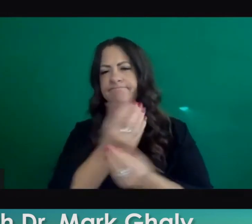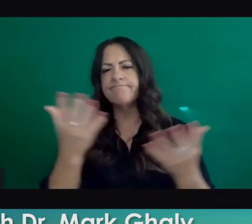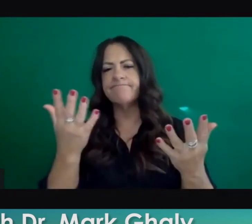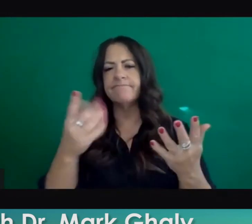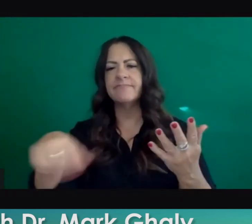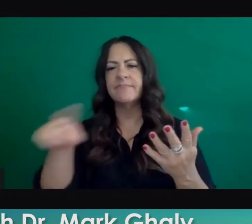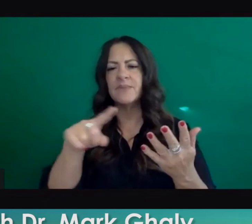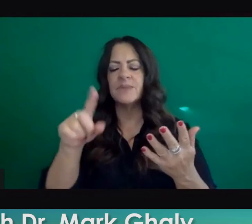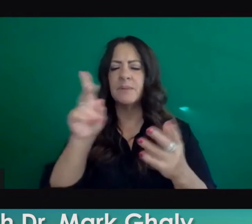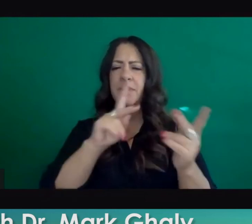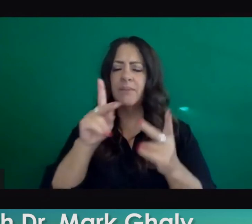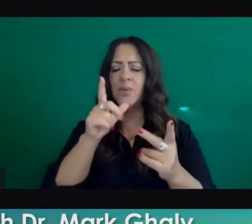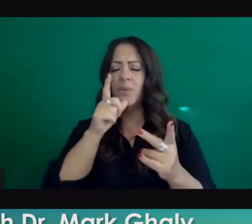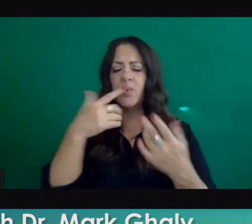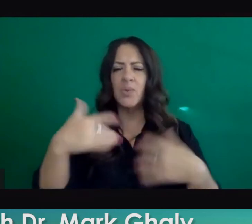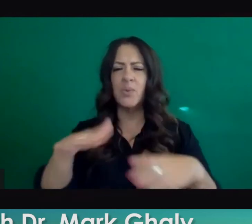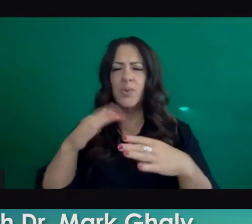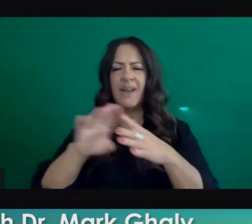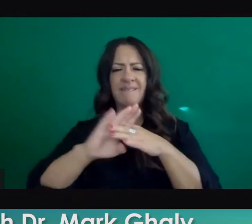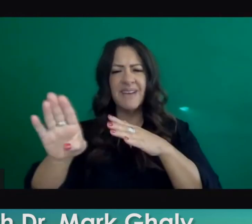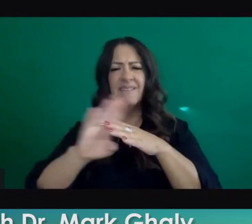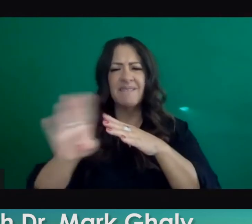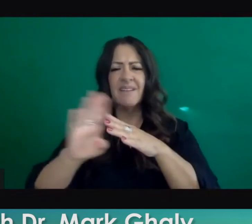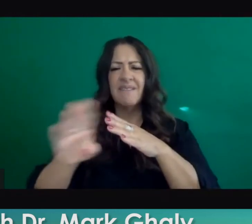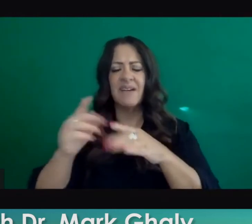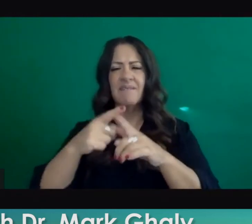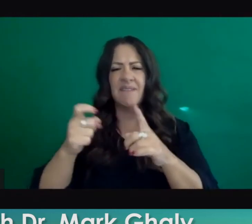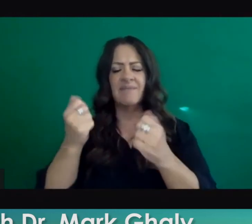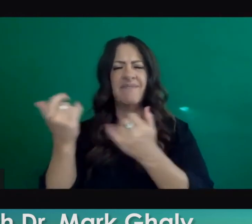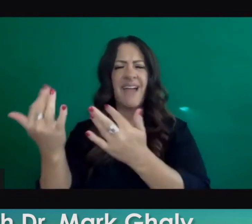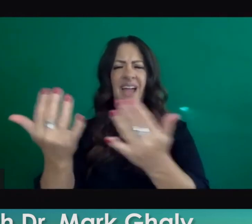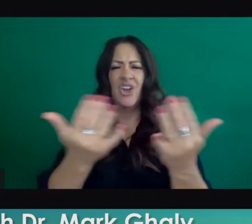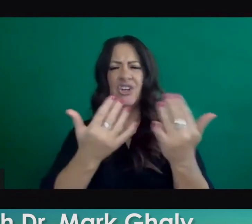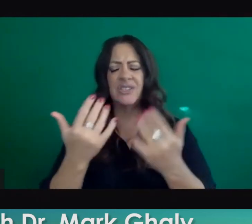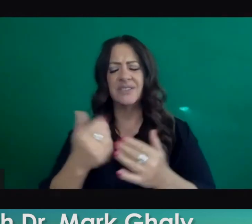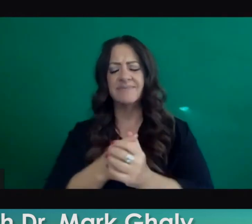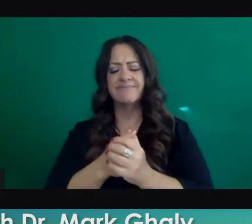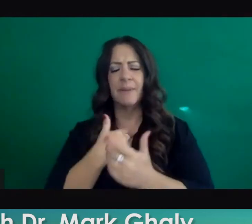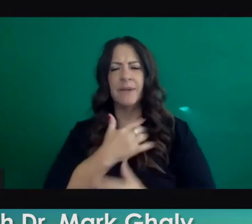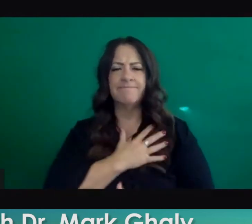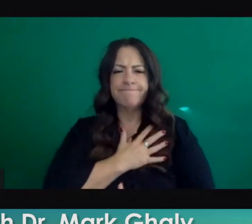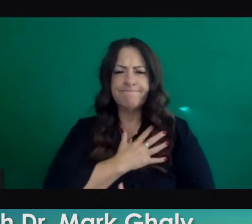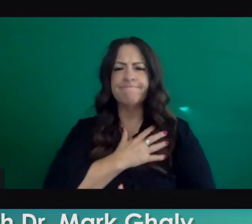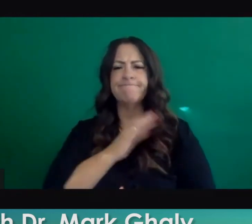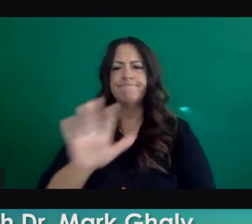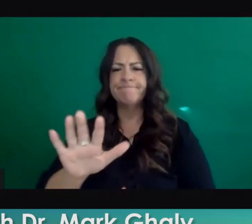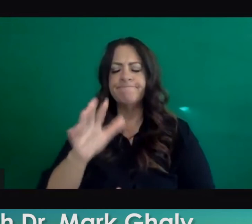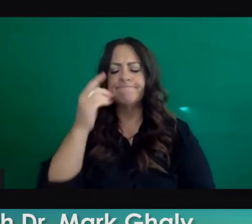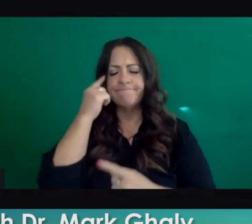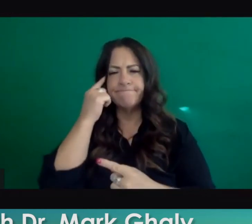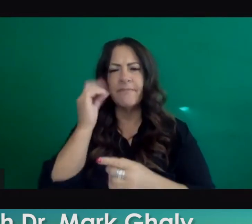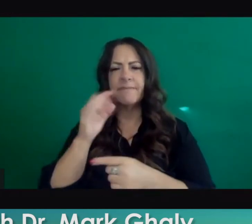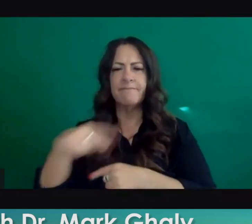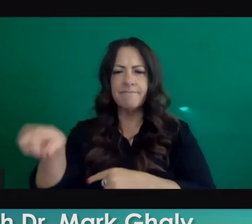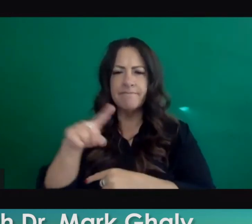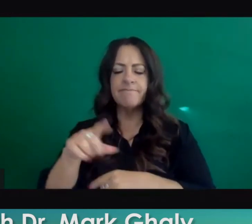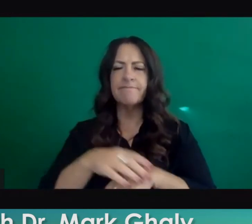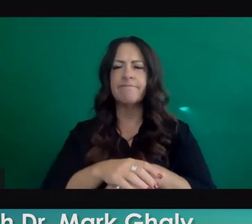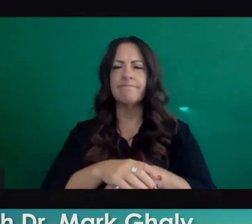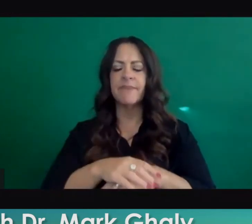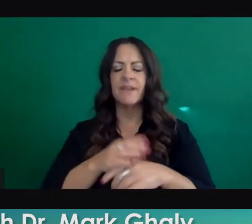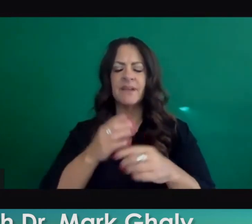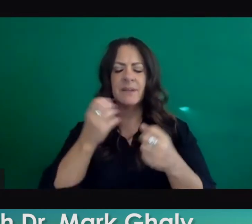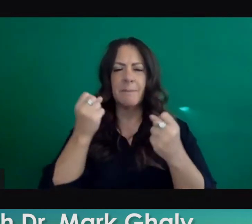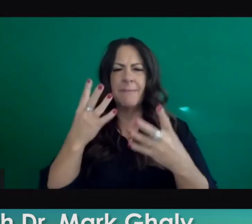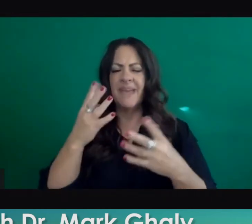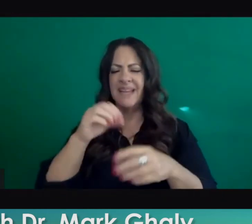evacuated, that are facing the impacts of fires and other disasters across our state.